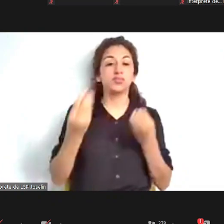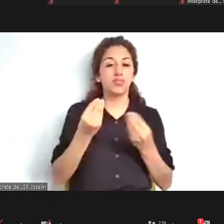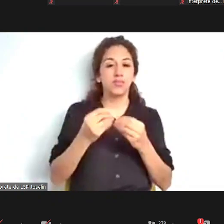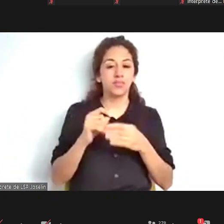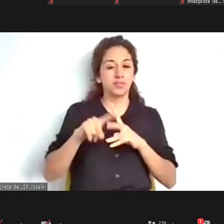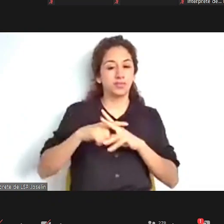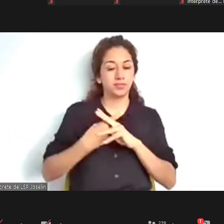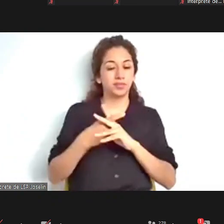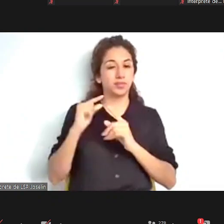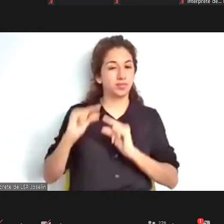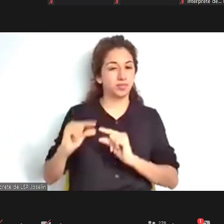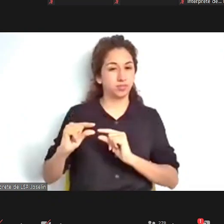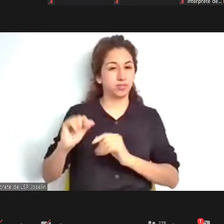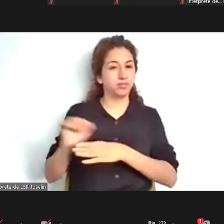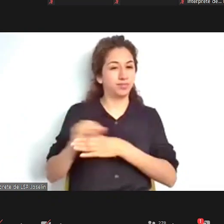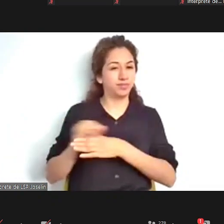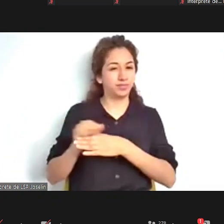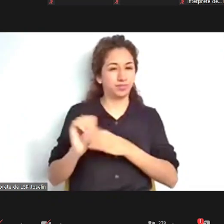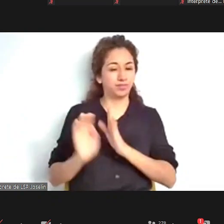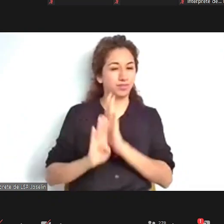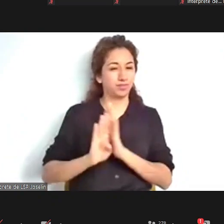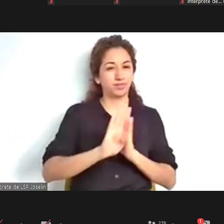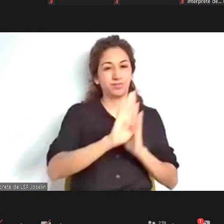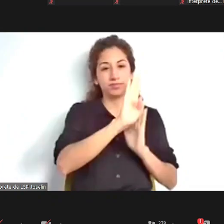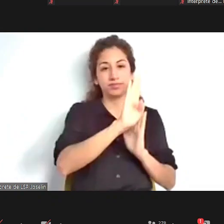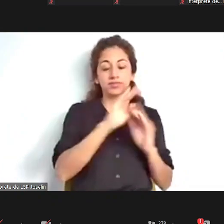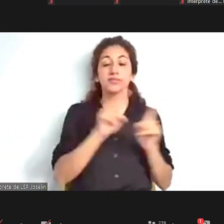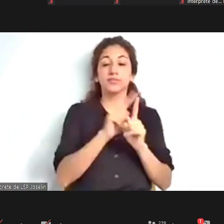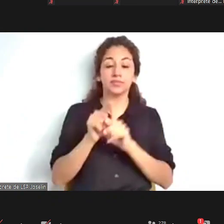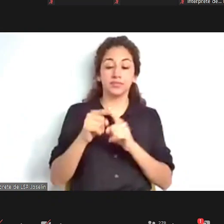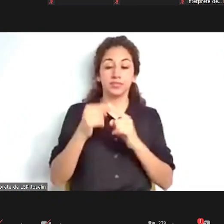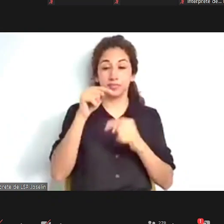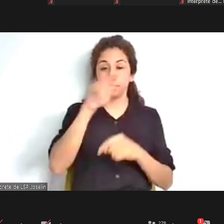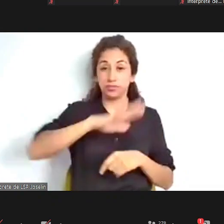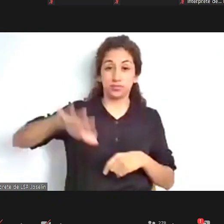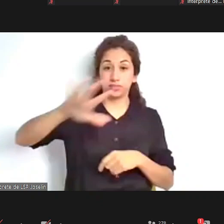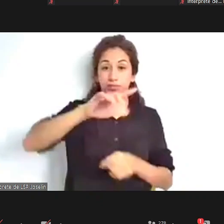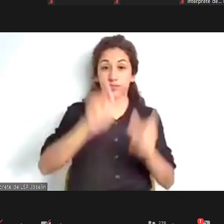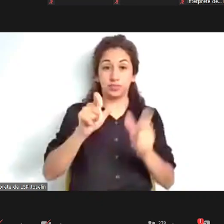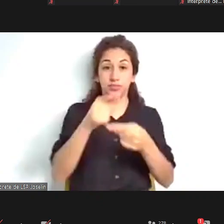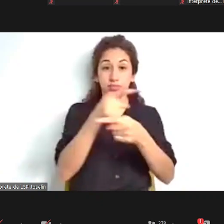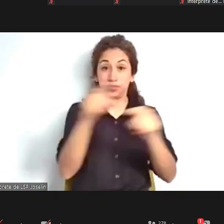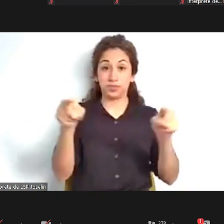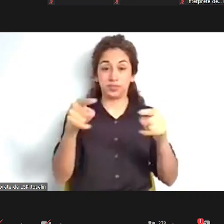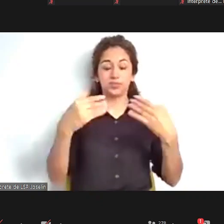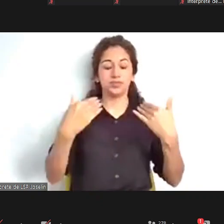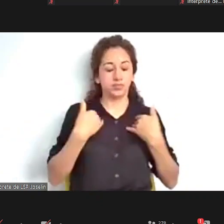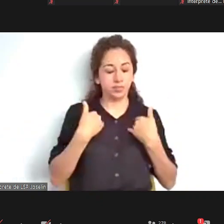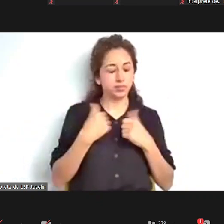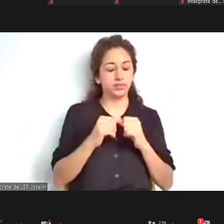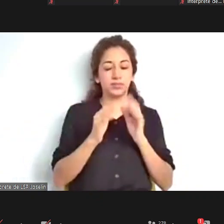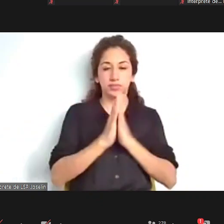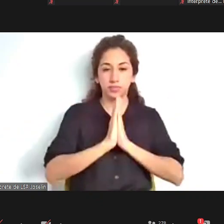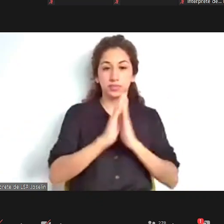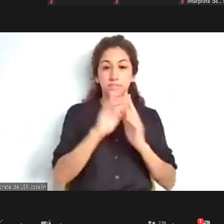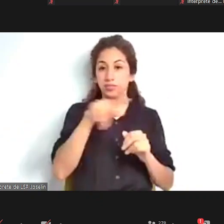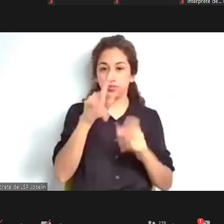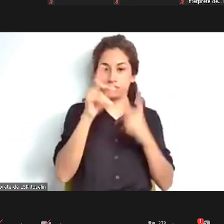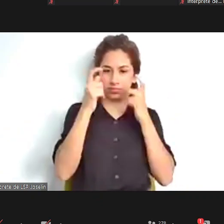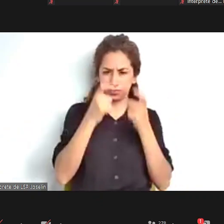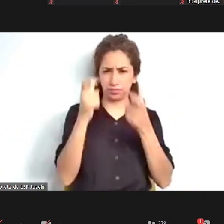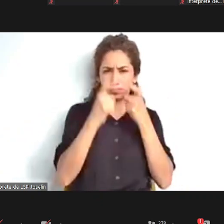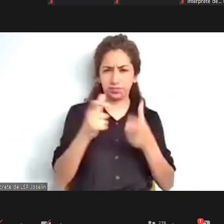build up on the practice and the needs that will come up i encourage all the sectors are here to follow very closely the